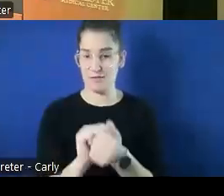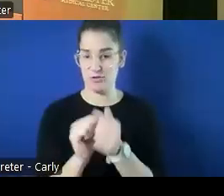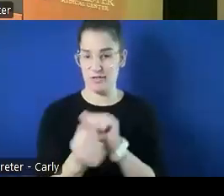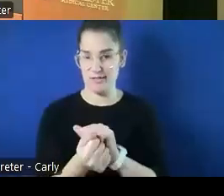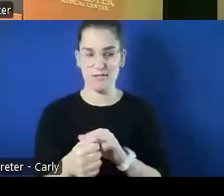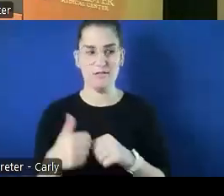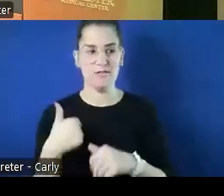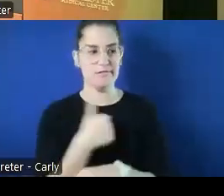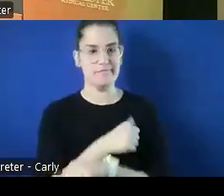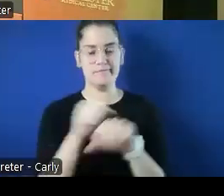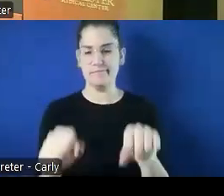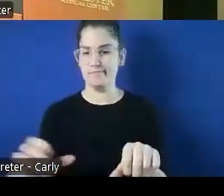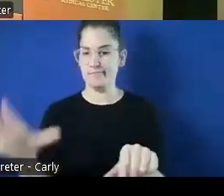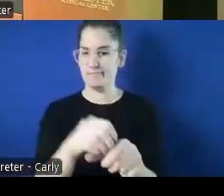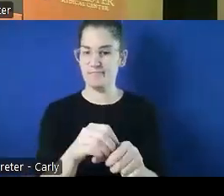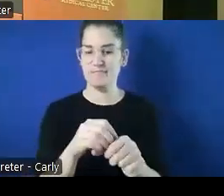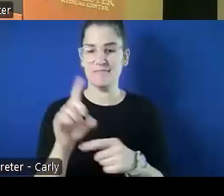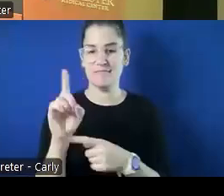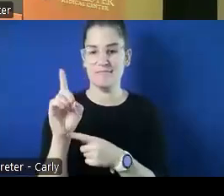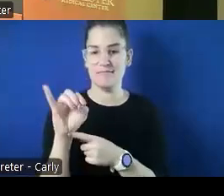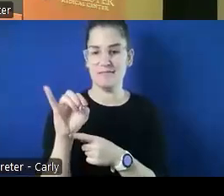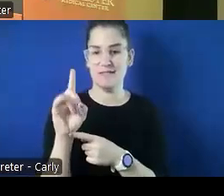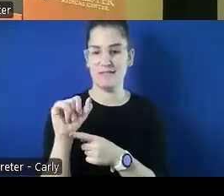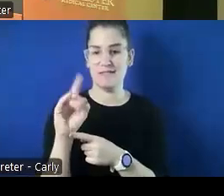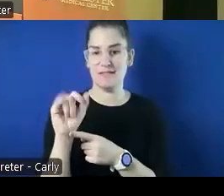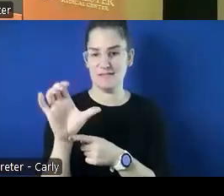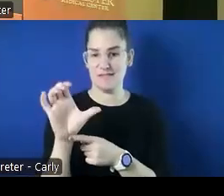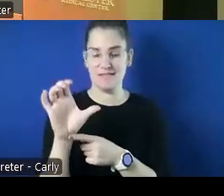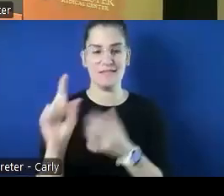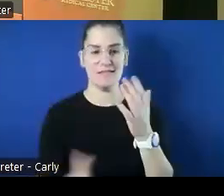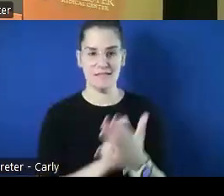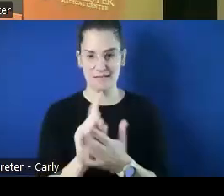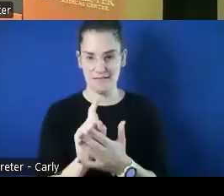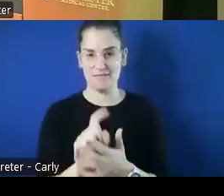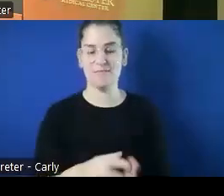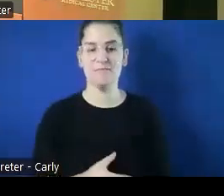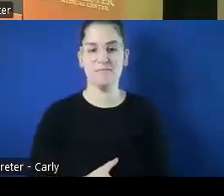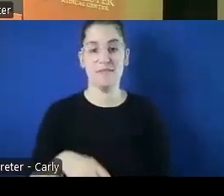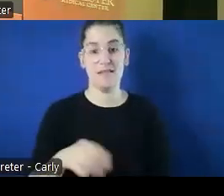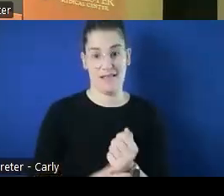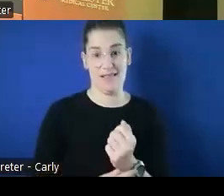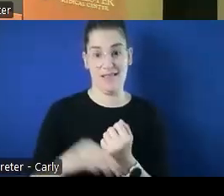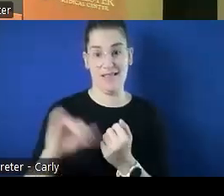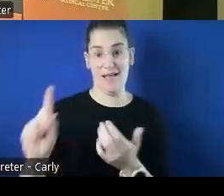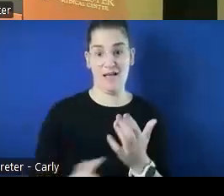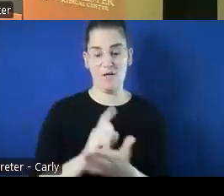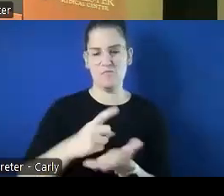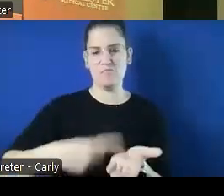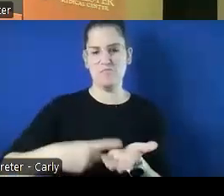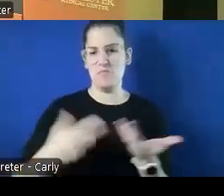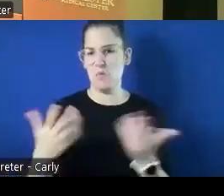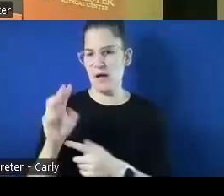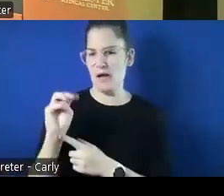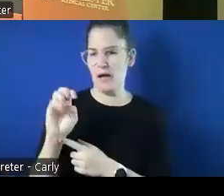were able to incorporate a didactic hour led by Dr. Cardella. And she talked about kind of what is mentorship.